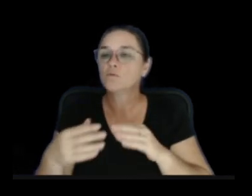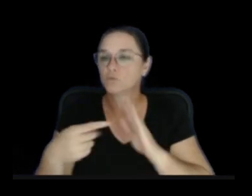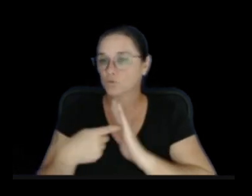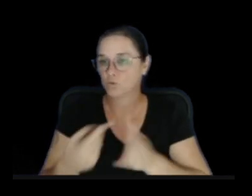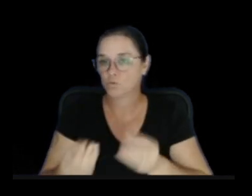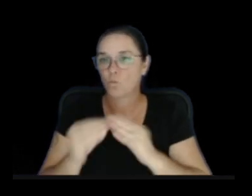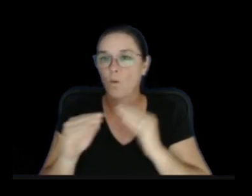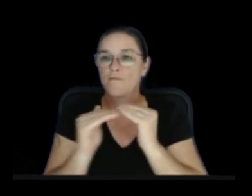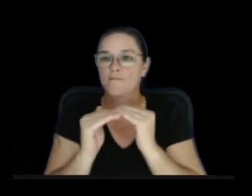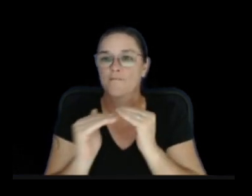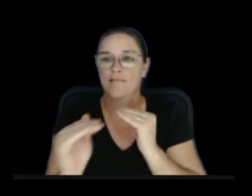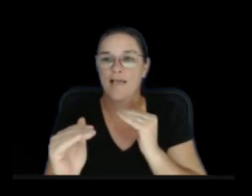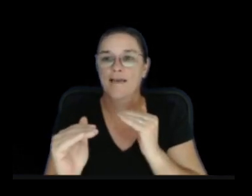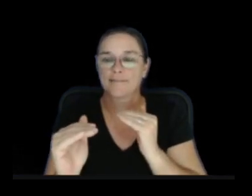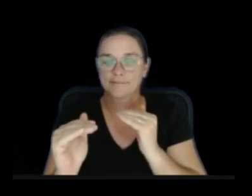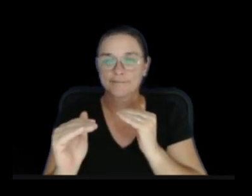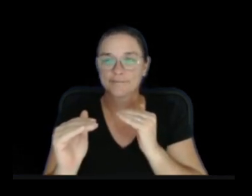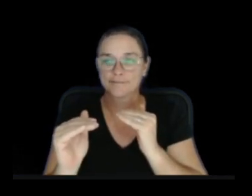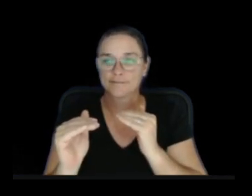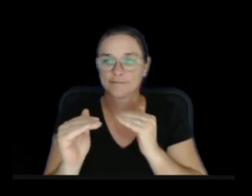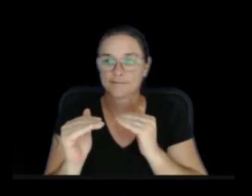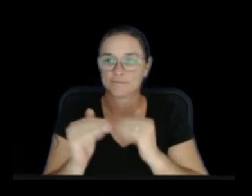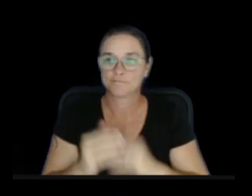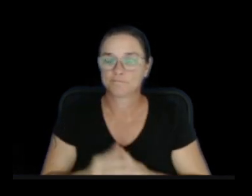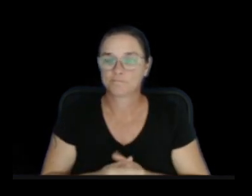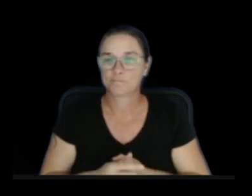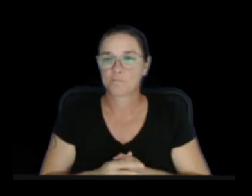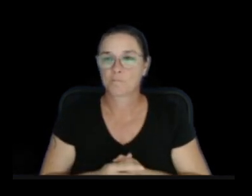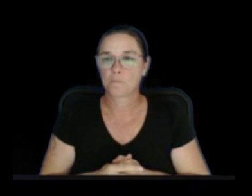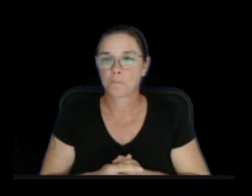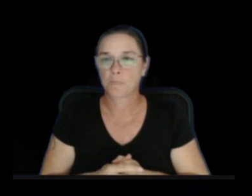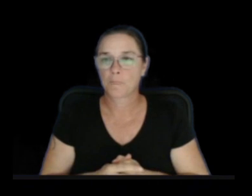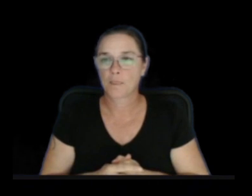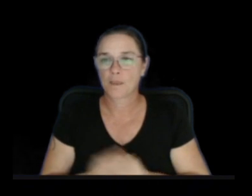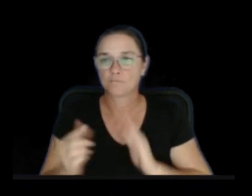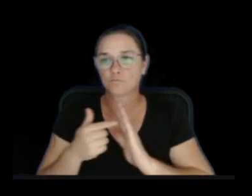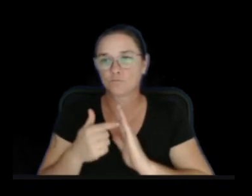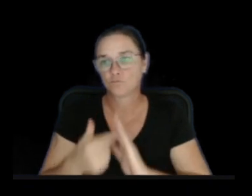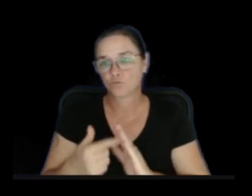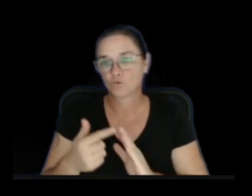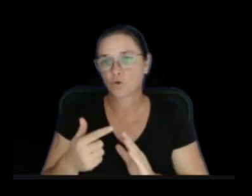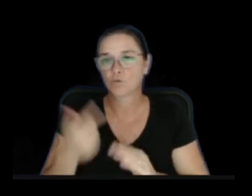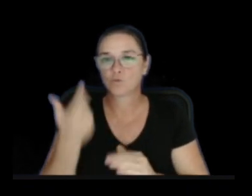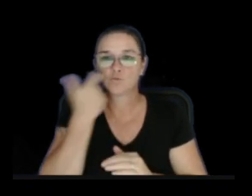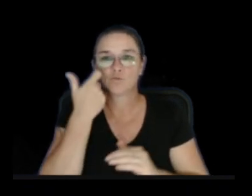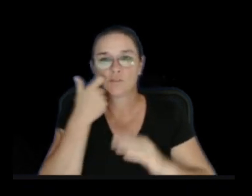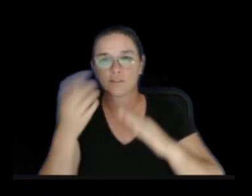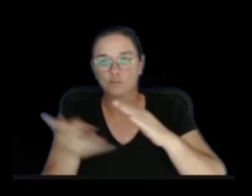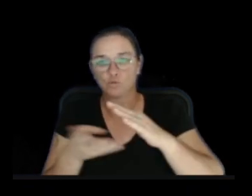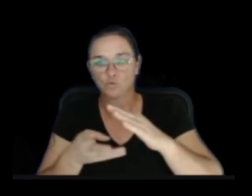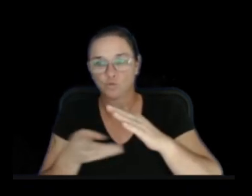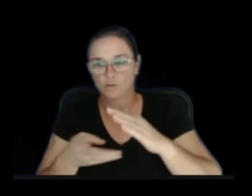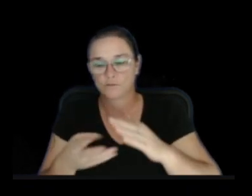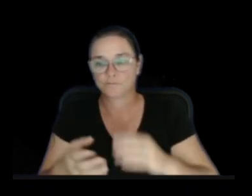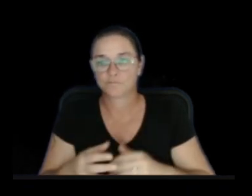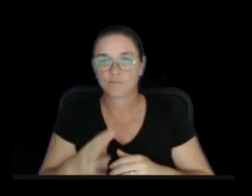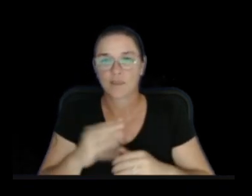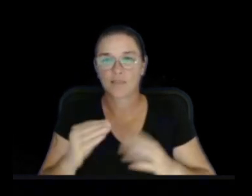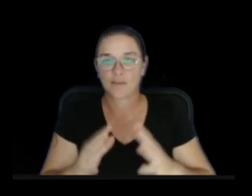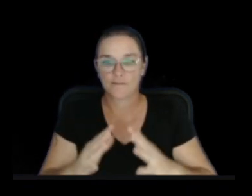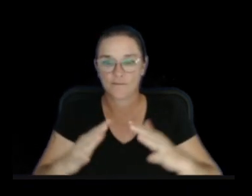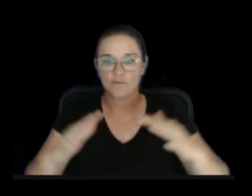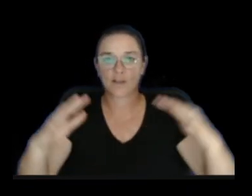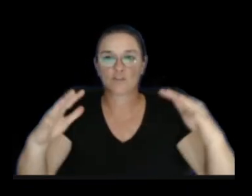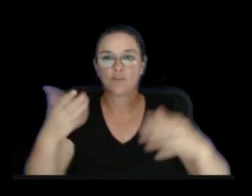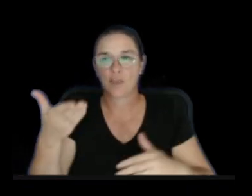on the component that registers the recent intrusion and inflation on the Middle East